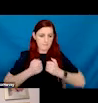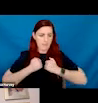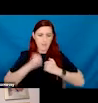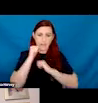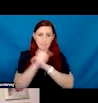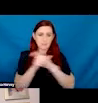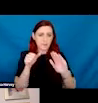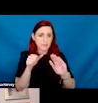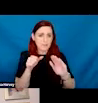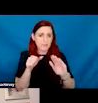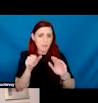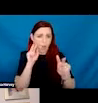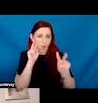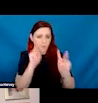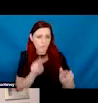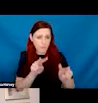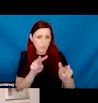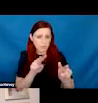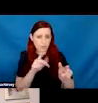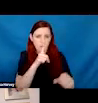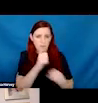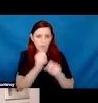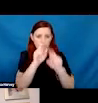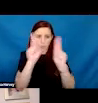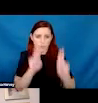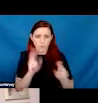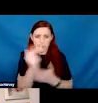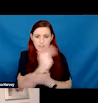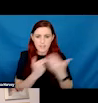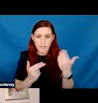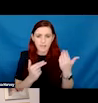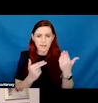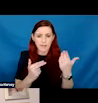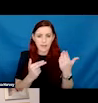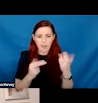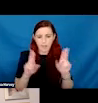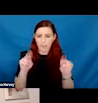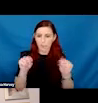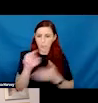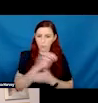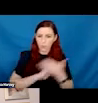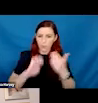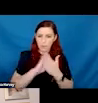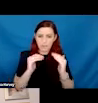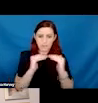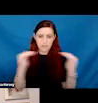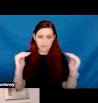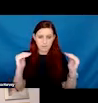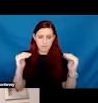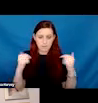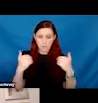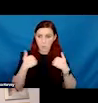and observations regarding universal design, and in particular the new European standard. My observations are based